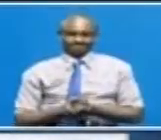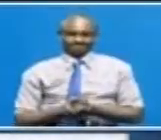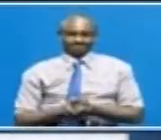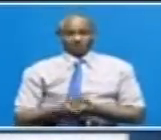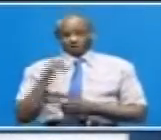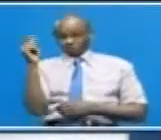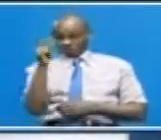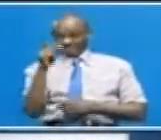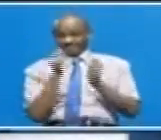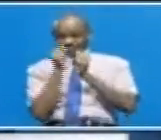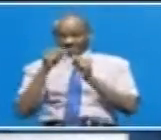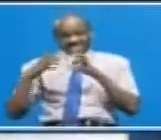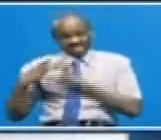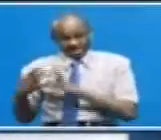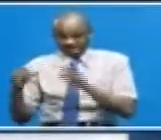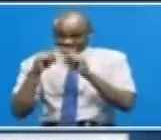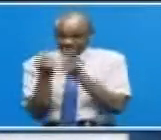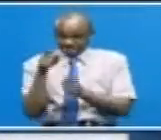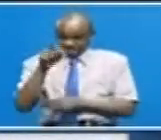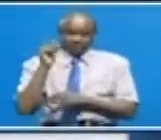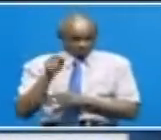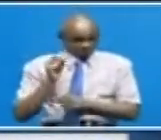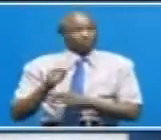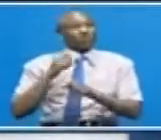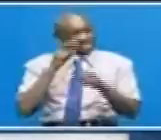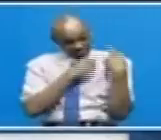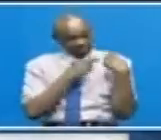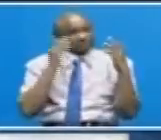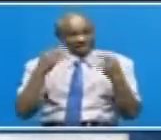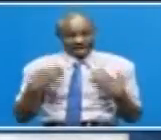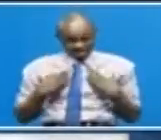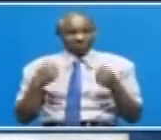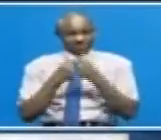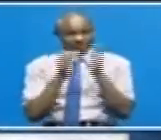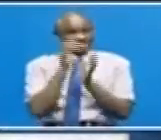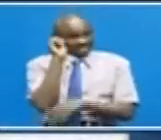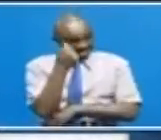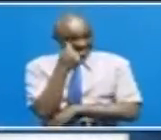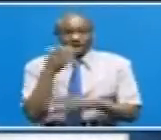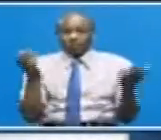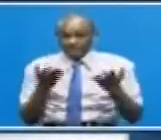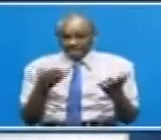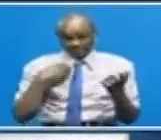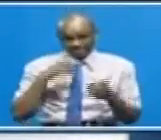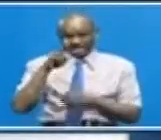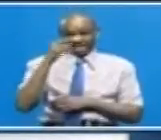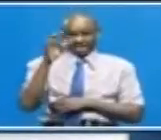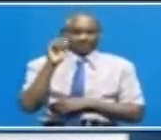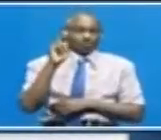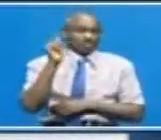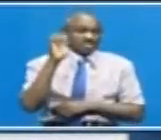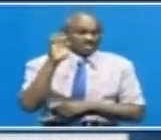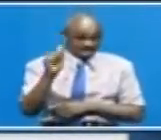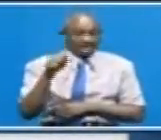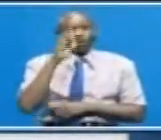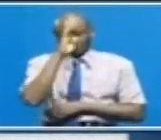The Tunisian 15-a-side rugby team admits that they will have a huge task against Kenya in the Africa Group 1A match against Kenya at the RFA grounds,